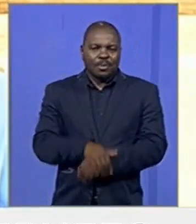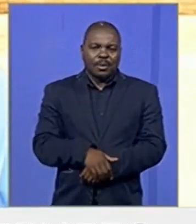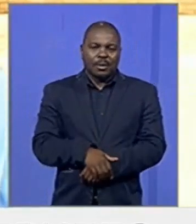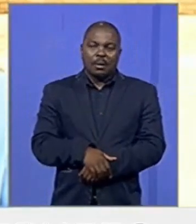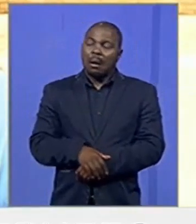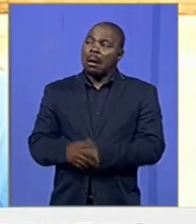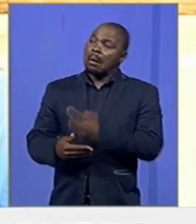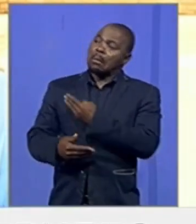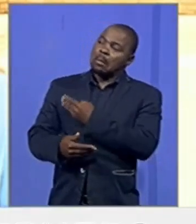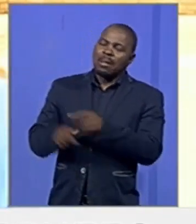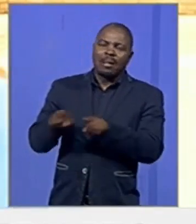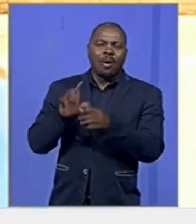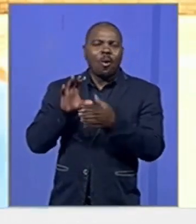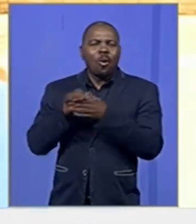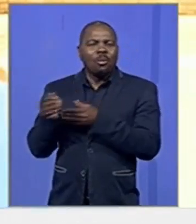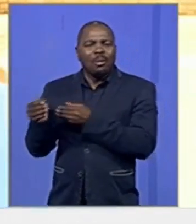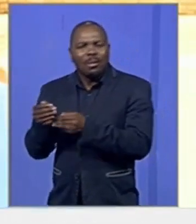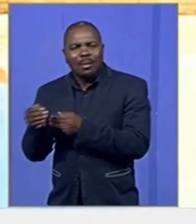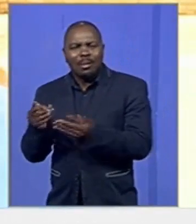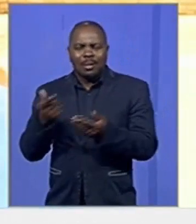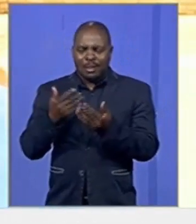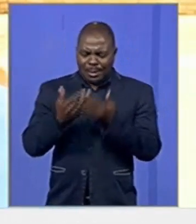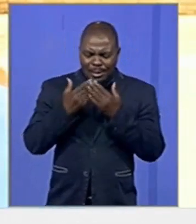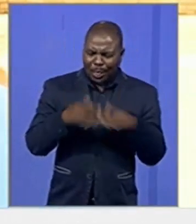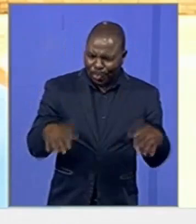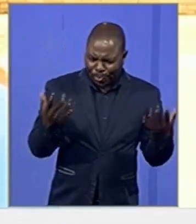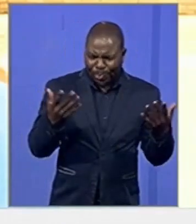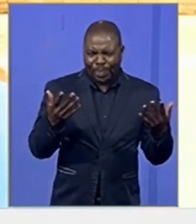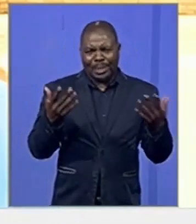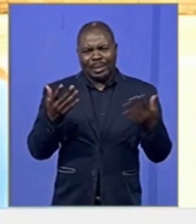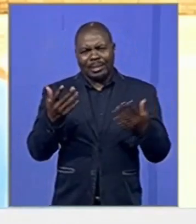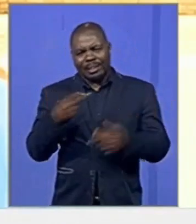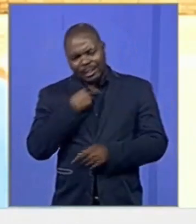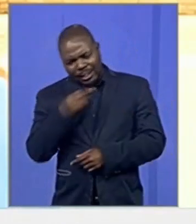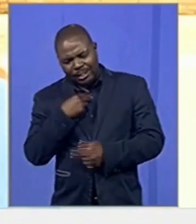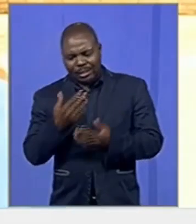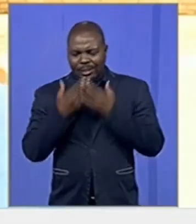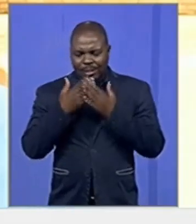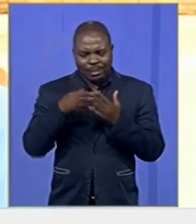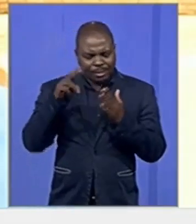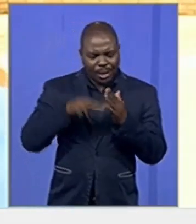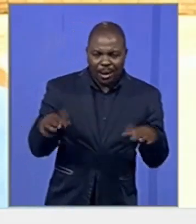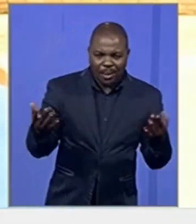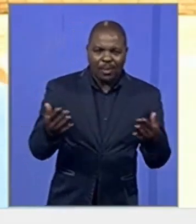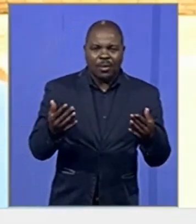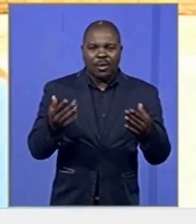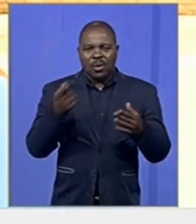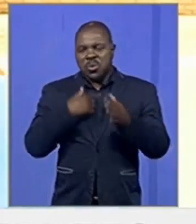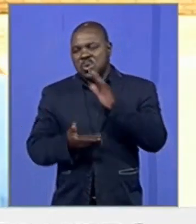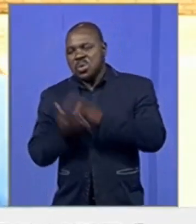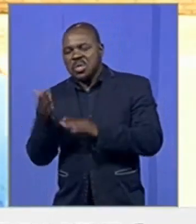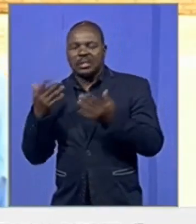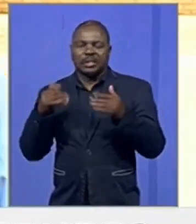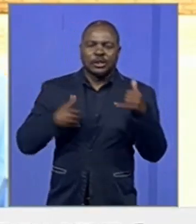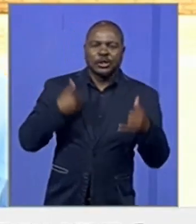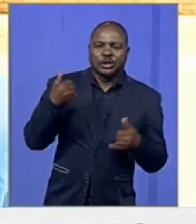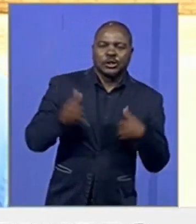gona kwa be re le gausi le ae re palela go tshwara dibuka re sa bale re ya